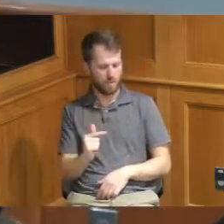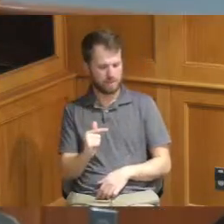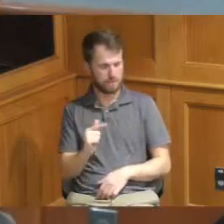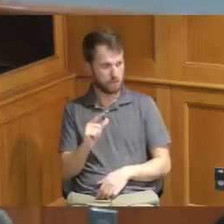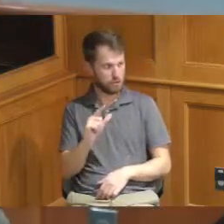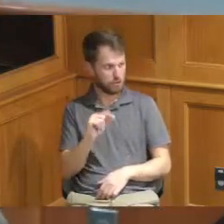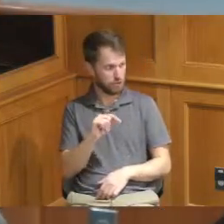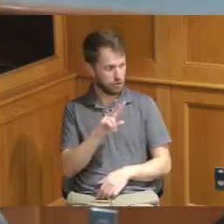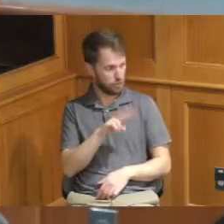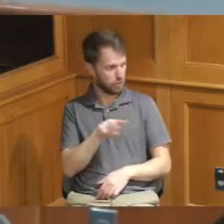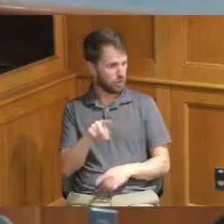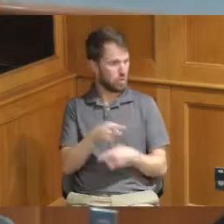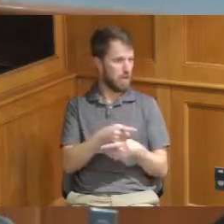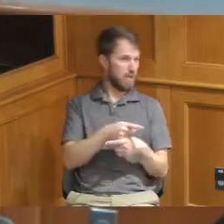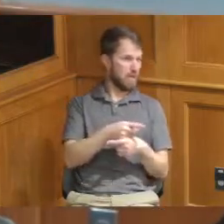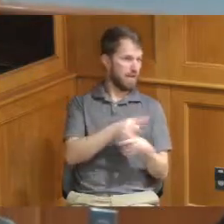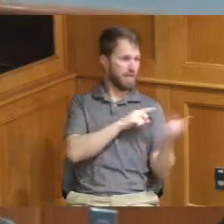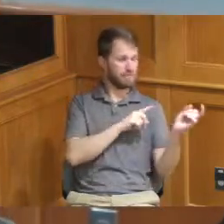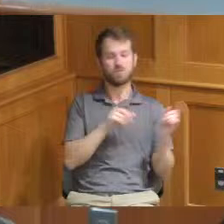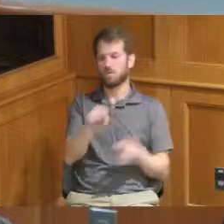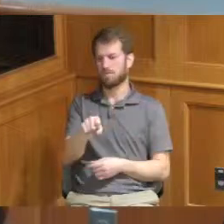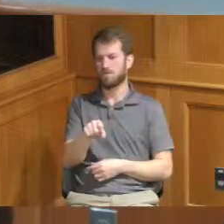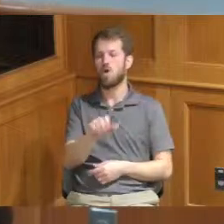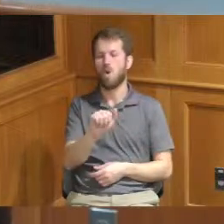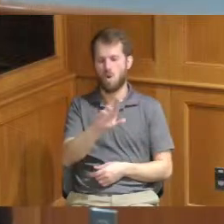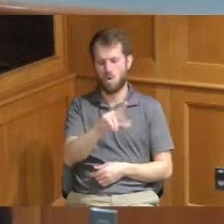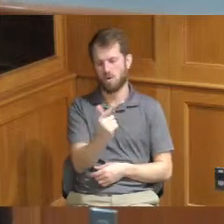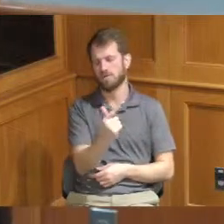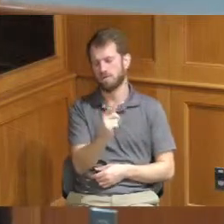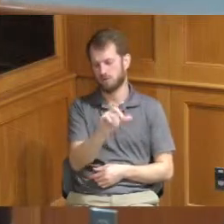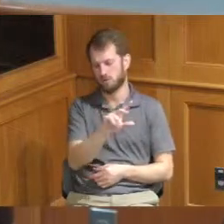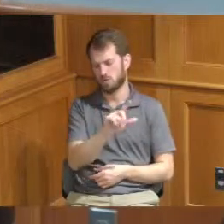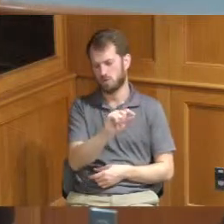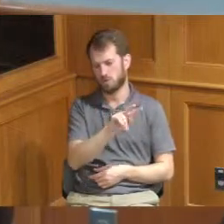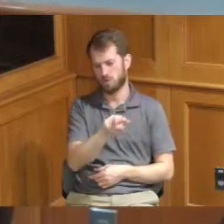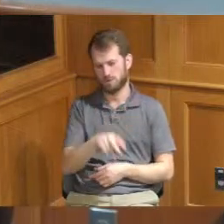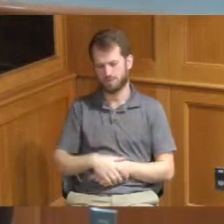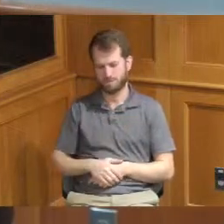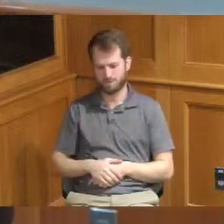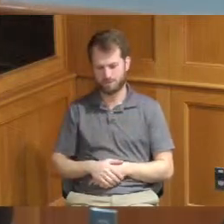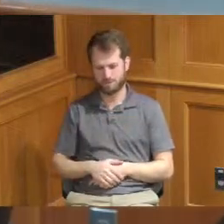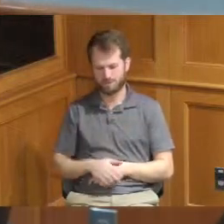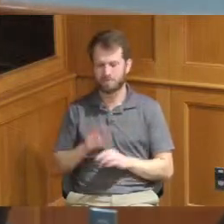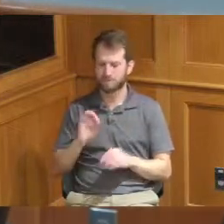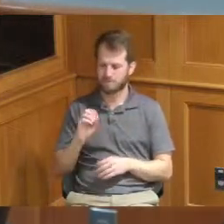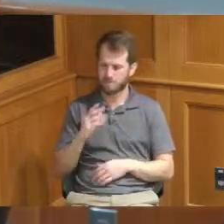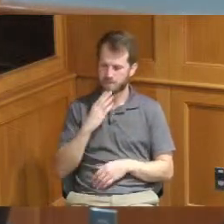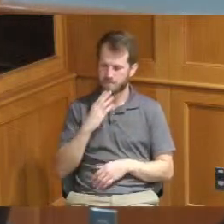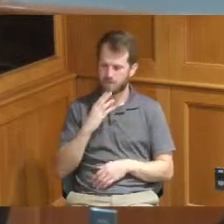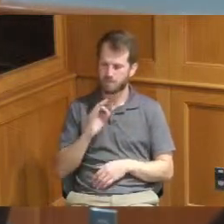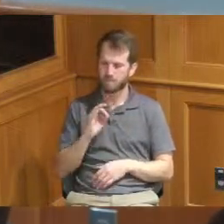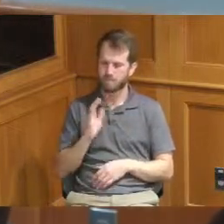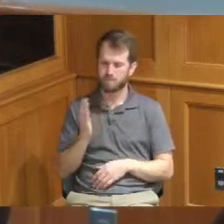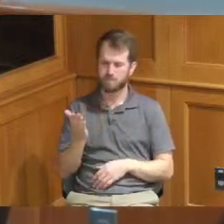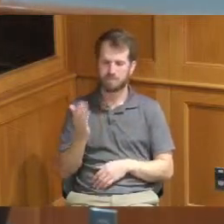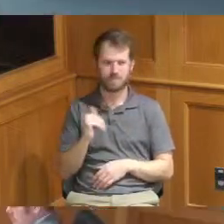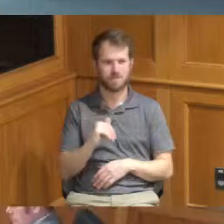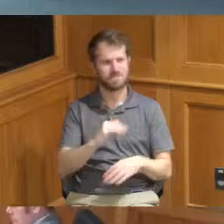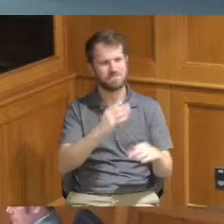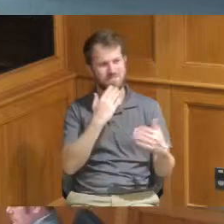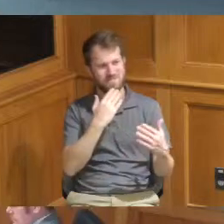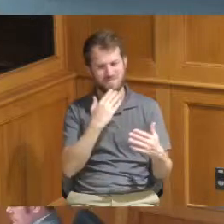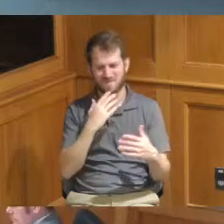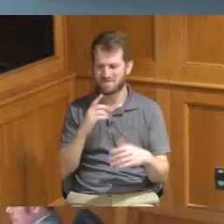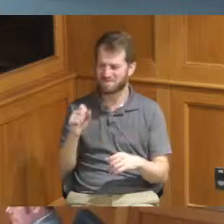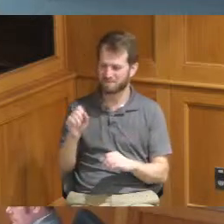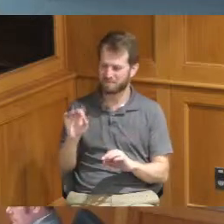22. 22? Yeah, August of 22. Of 22. Okay. Yeah. All right. Thank you. Thank you very much.